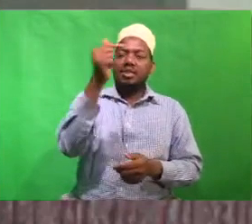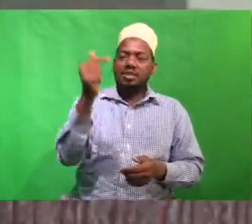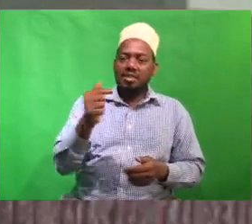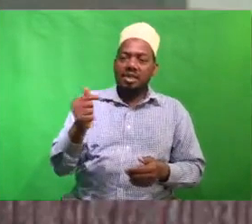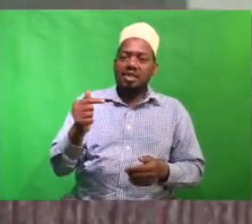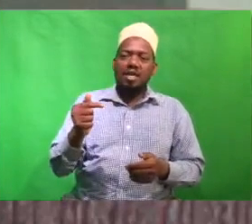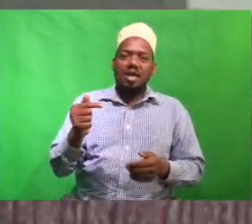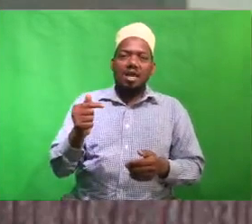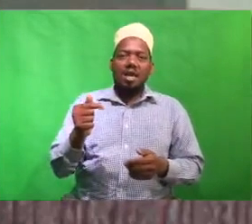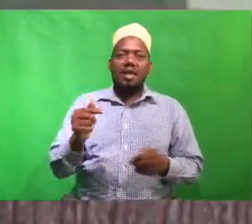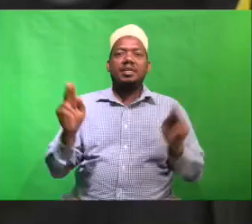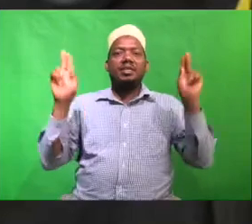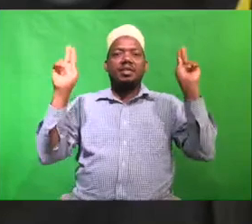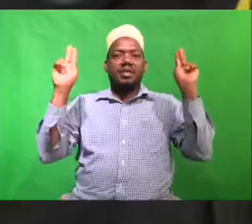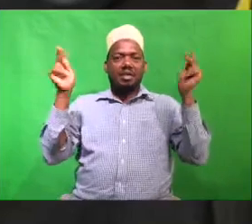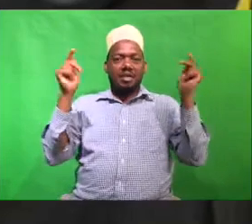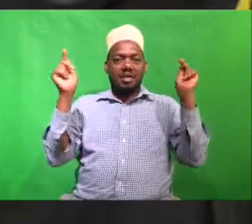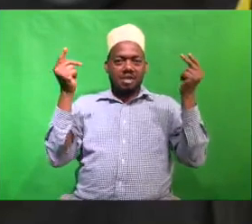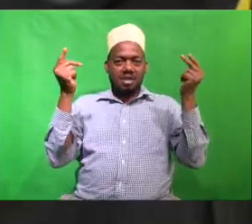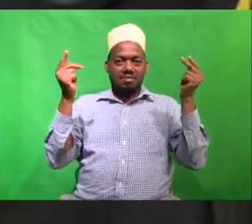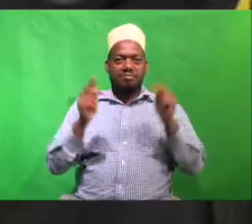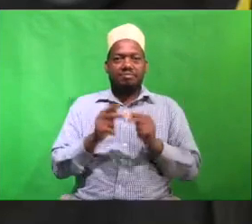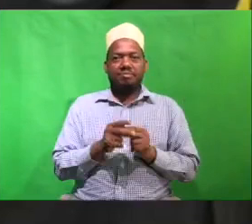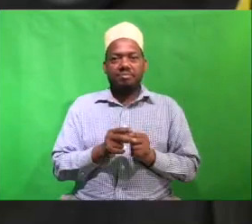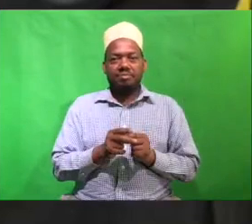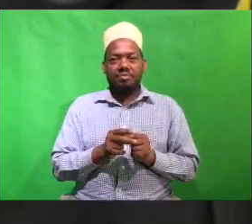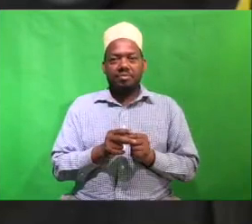example, is established by the